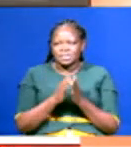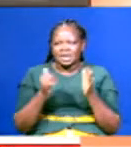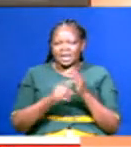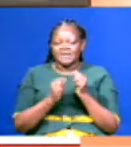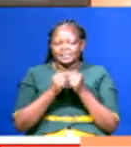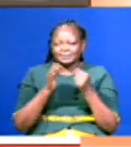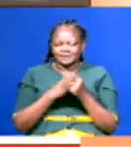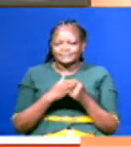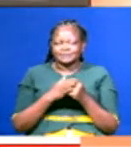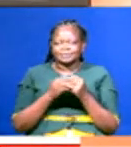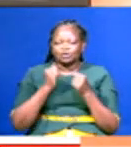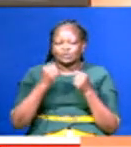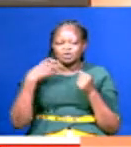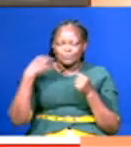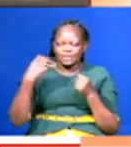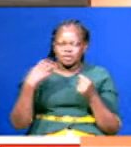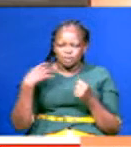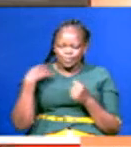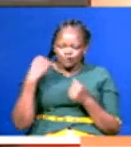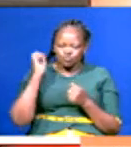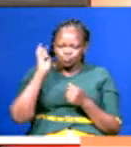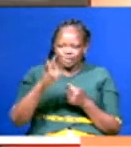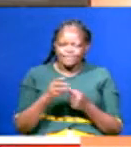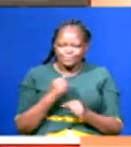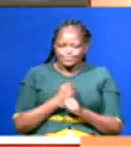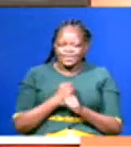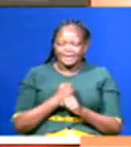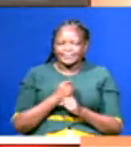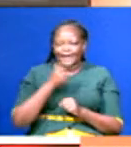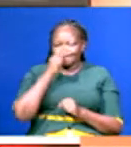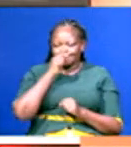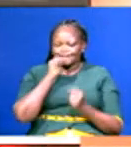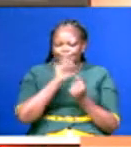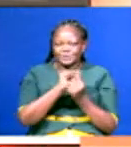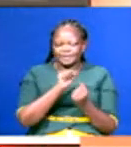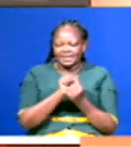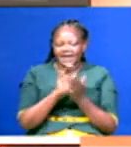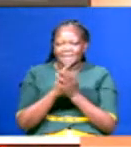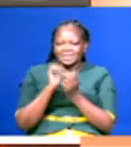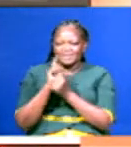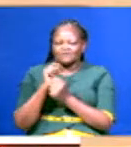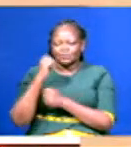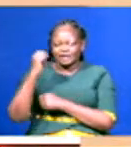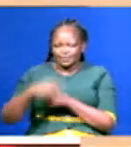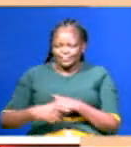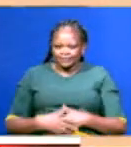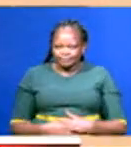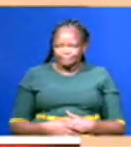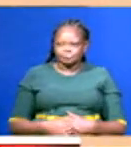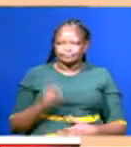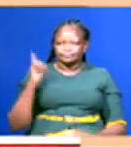Athletics Championships. The championships will be held in Dar es Salaam on the 10th and 11th of this month.